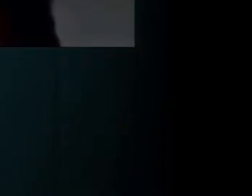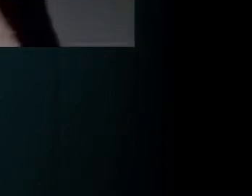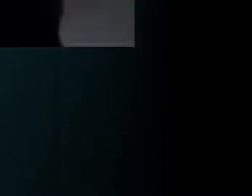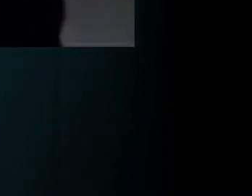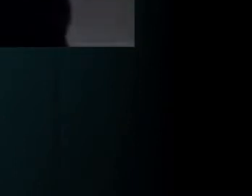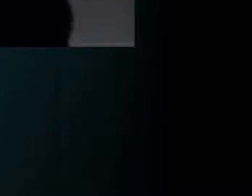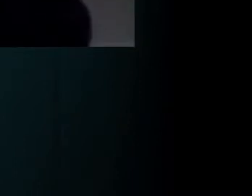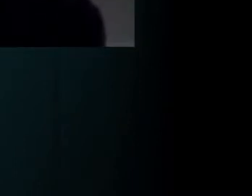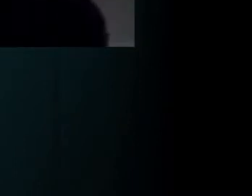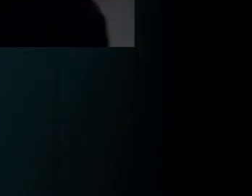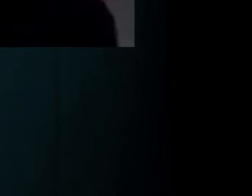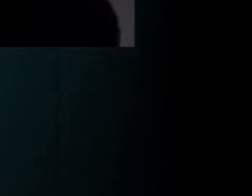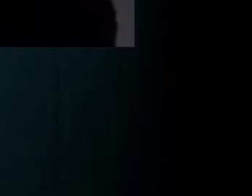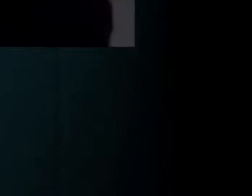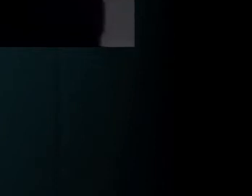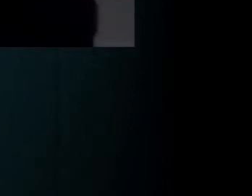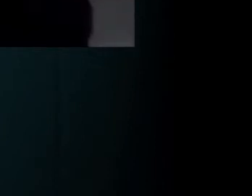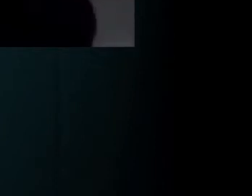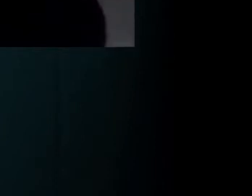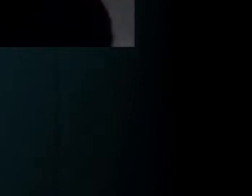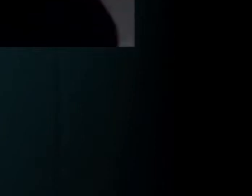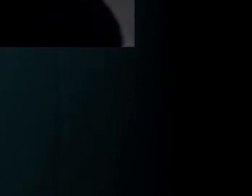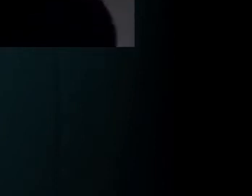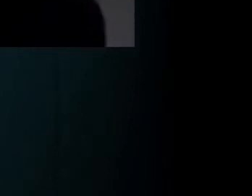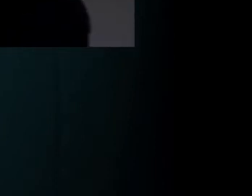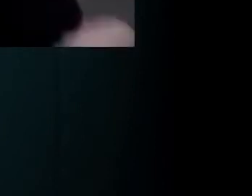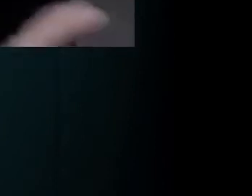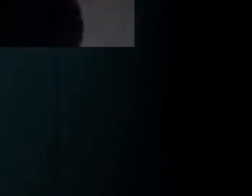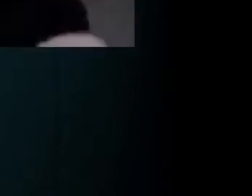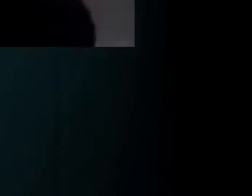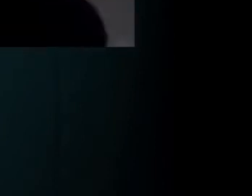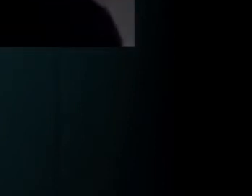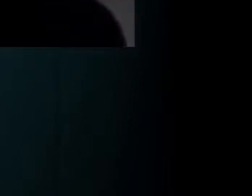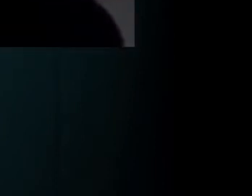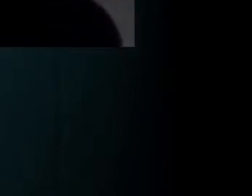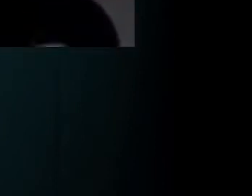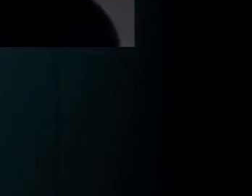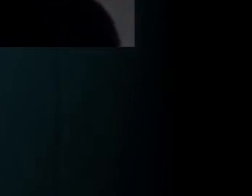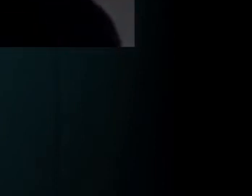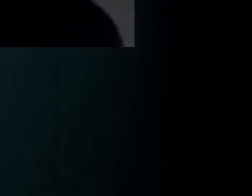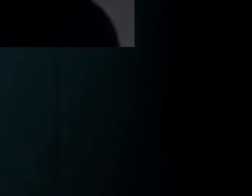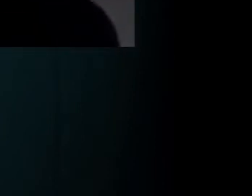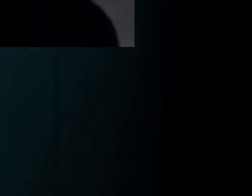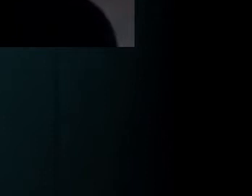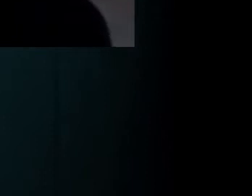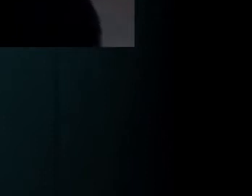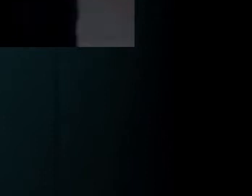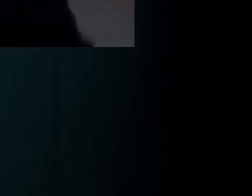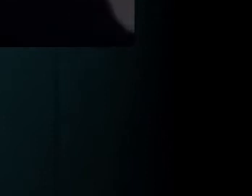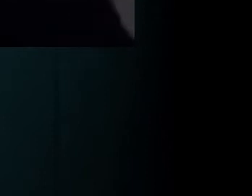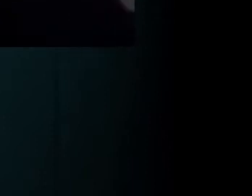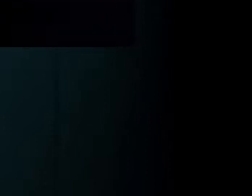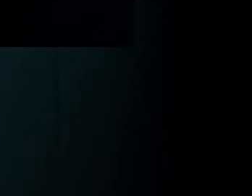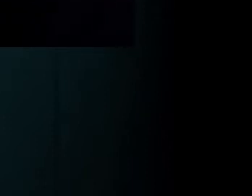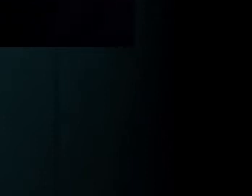think the meeting point of Tigris and Euphrates in Shatt al-Arab in Basra gives that notion, and the best way is to reflect that in a